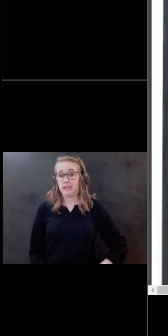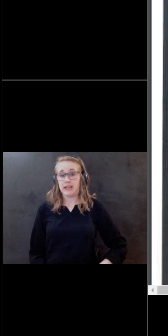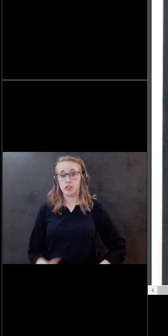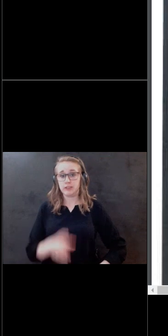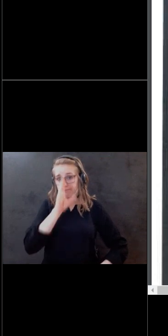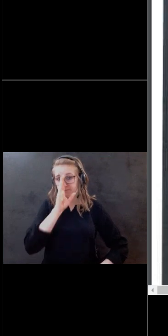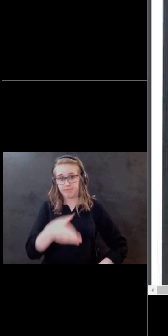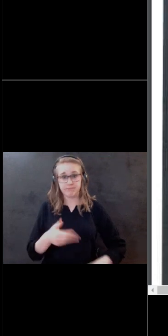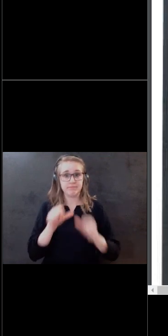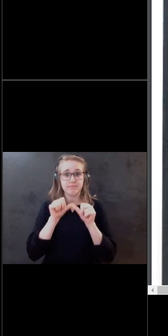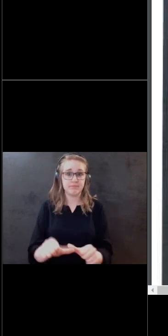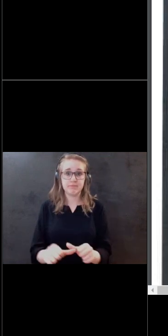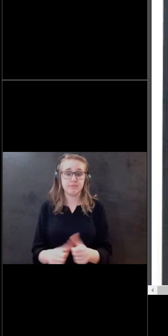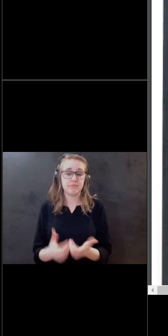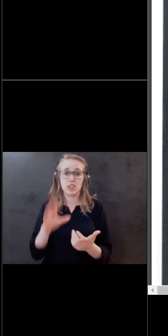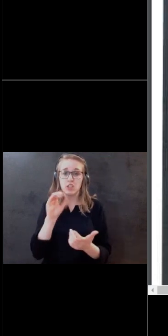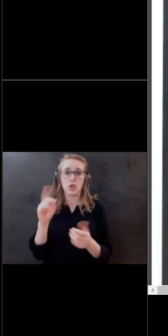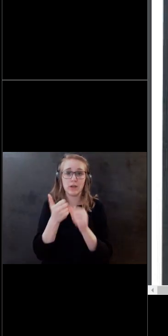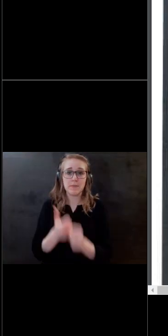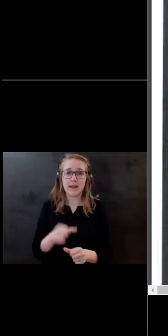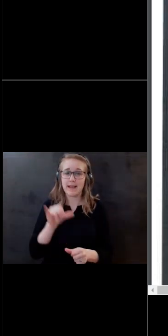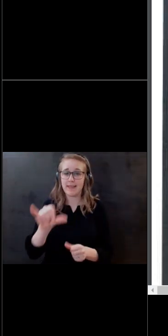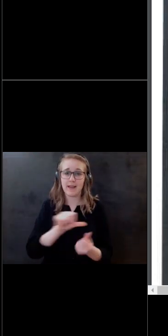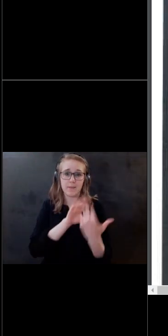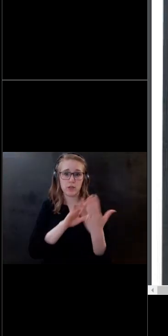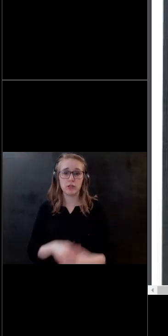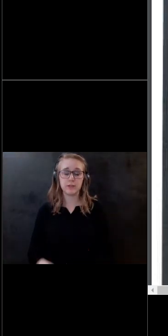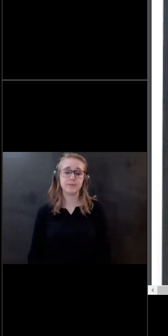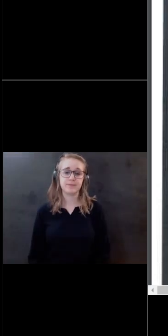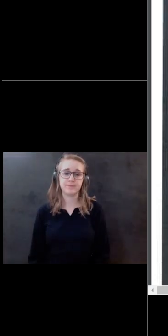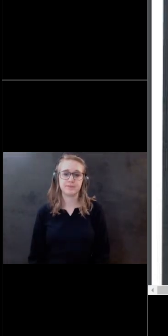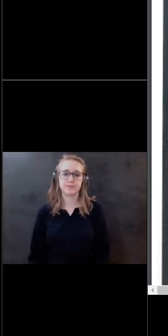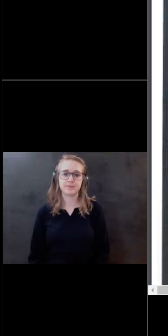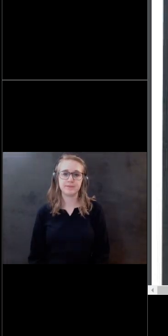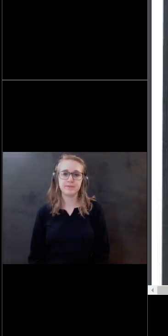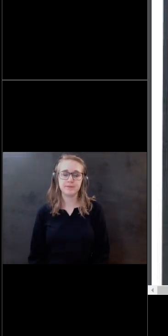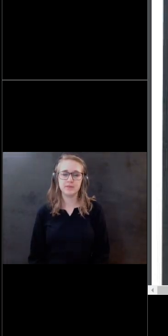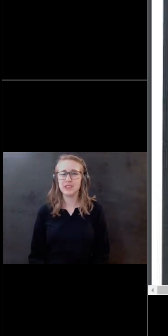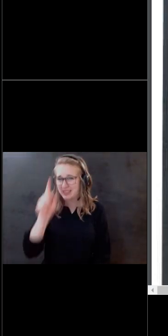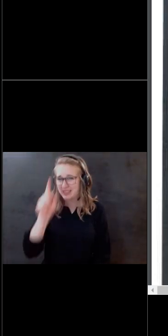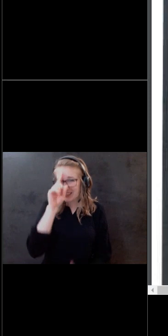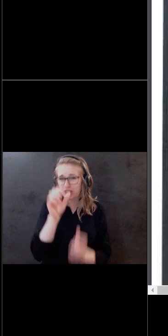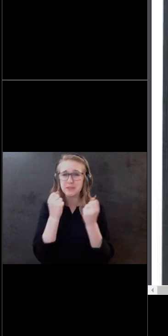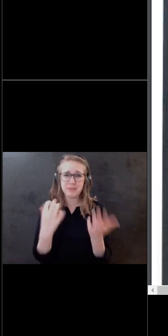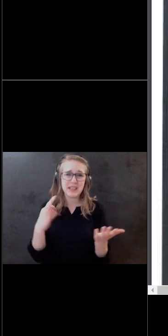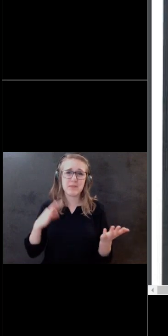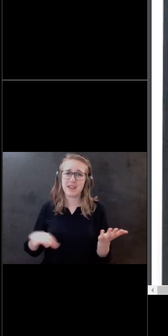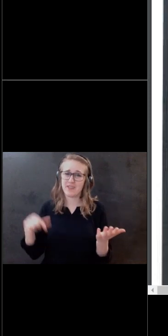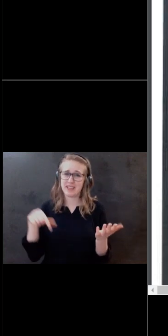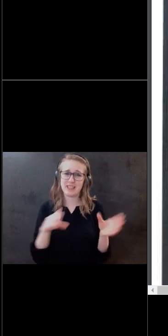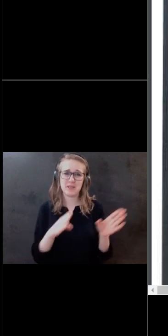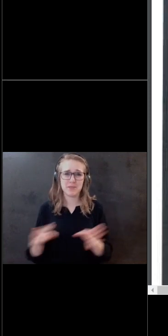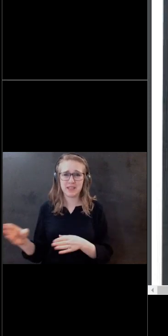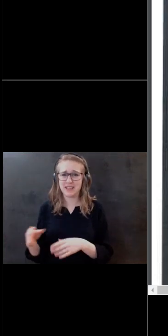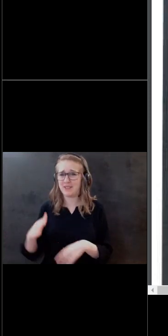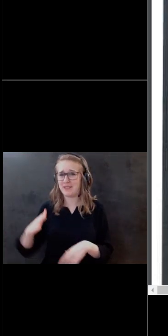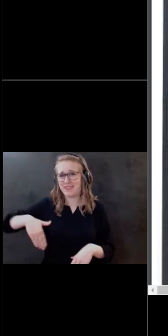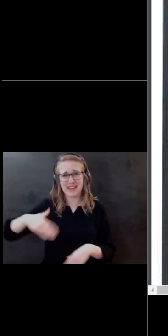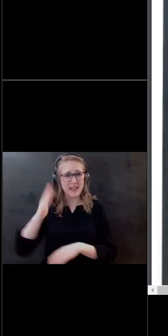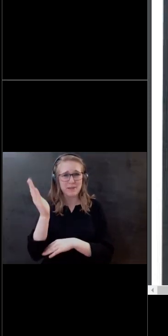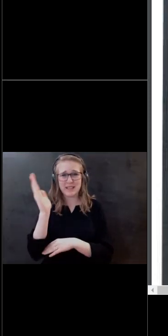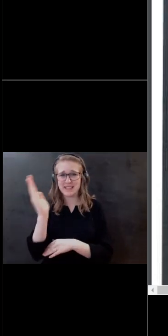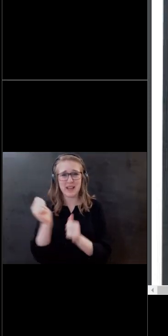forward with that and be code compliant in that regard. We think there are a lot of benefits with this plan, and we haven't even been able to present them